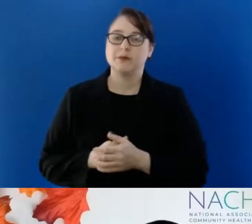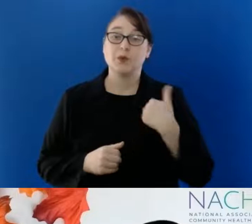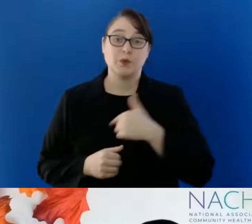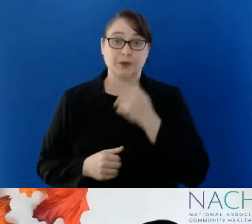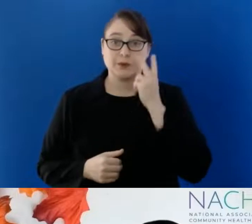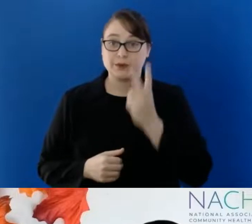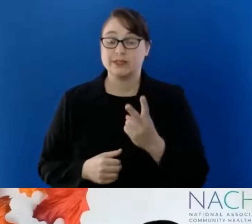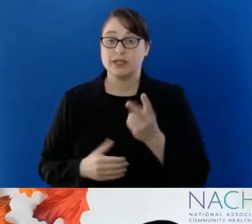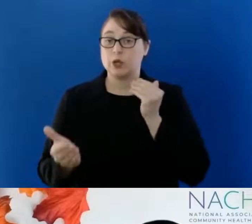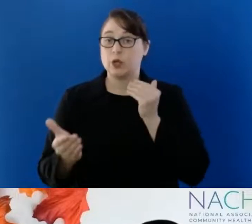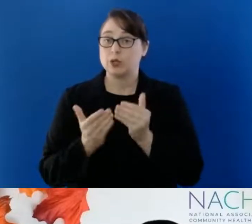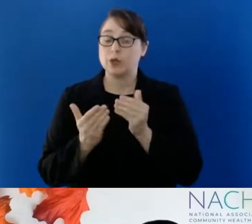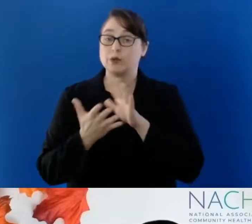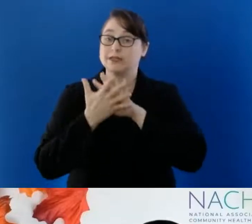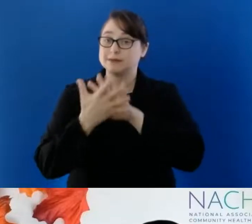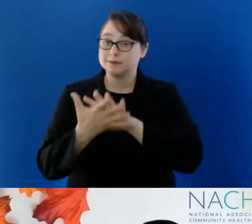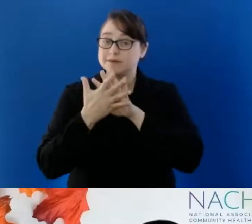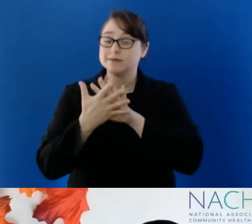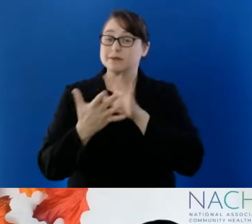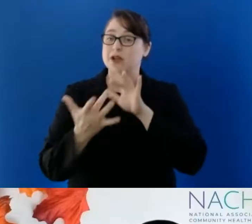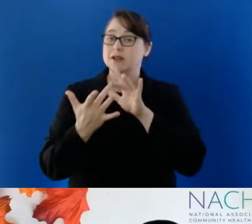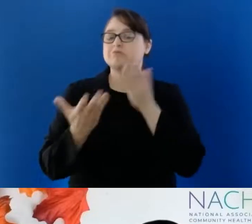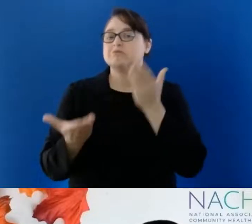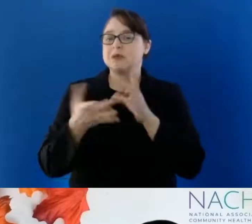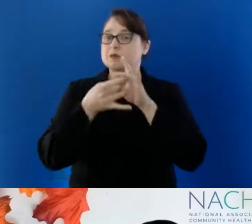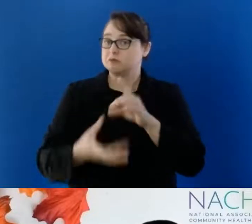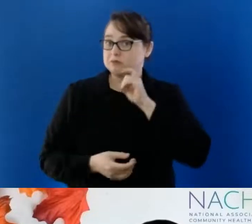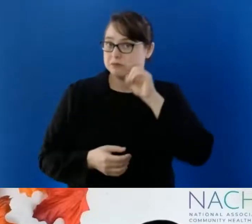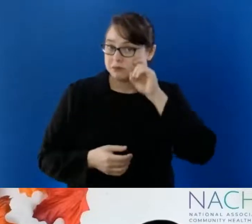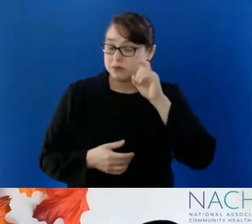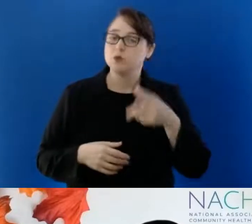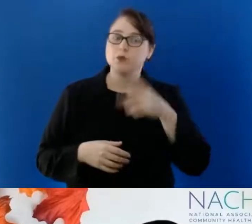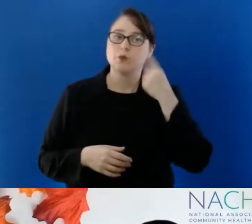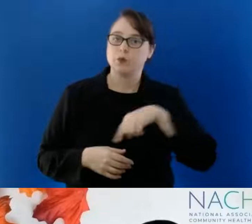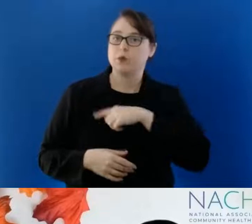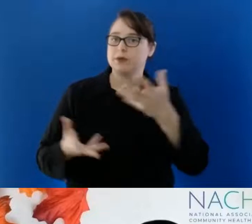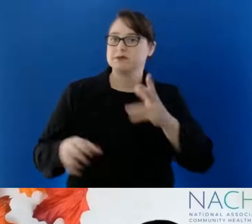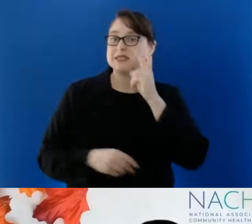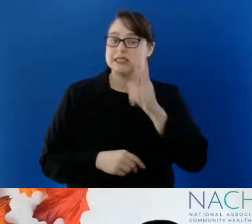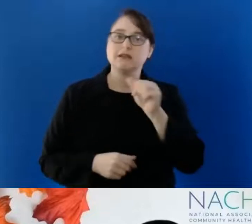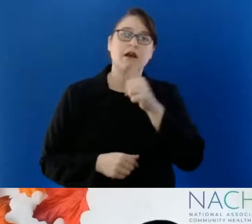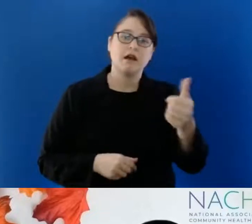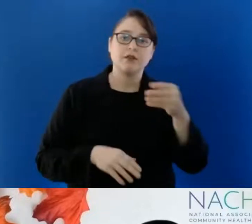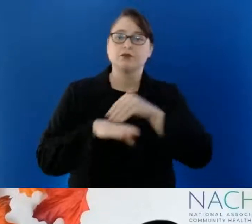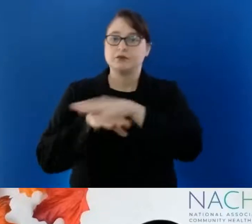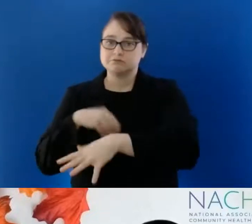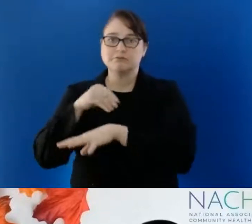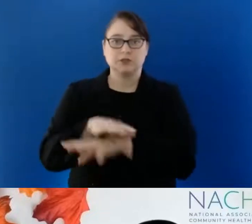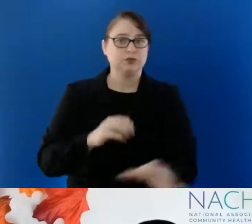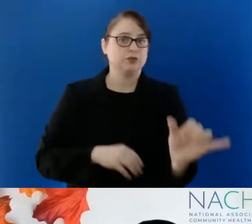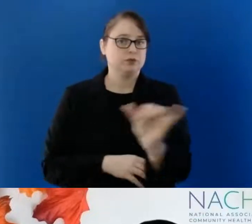even sexually associated, but we have seen other infections, other transmission routes for infections.